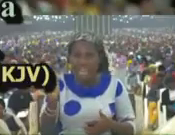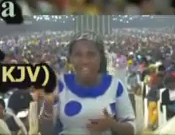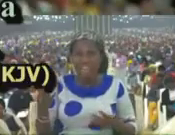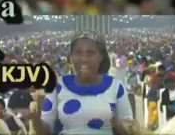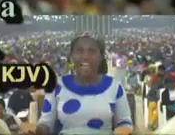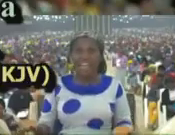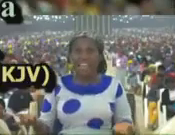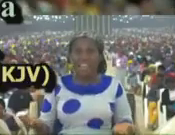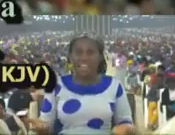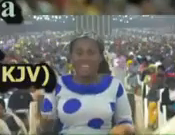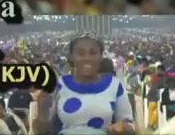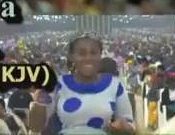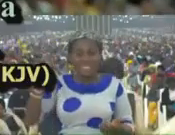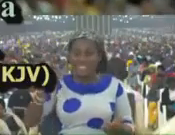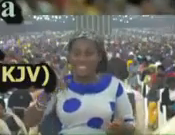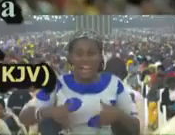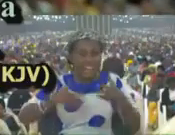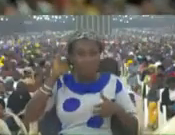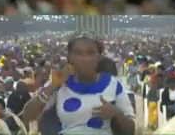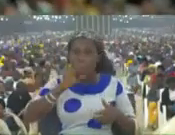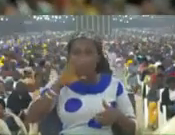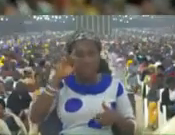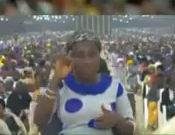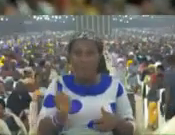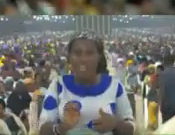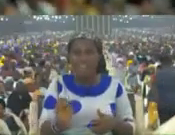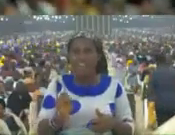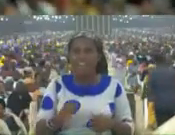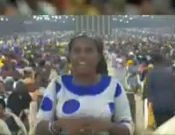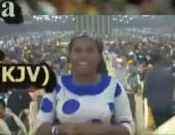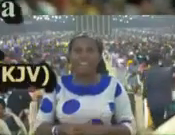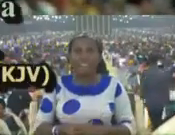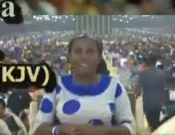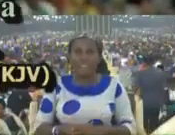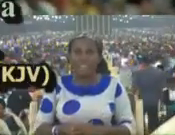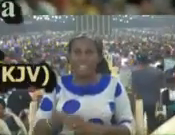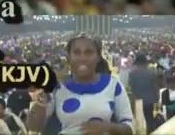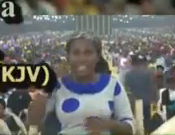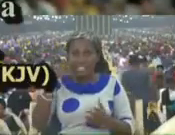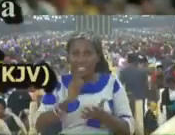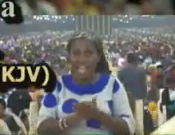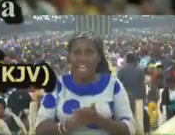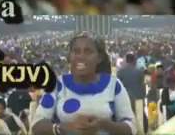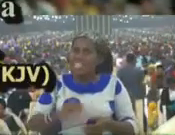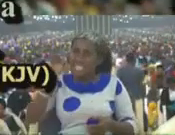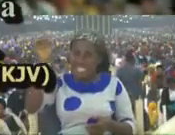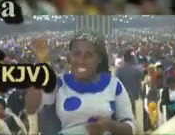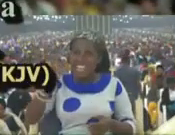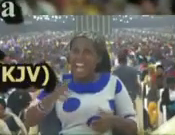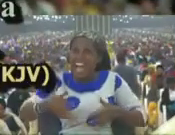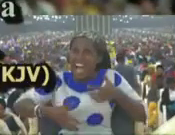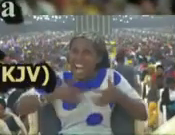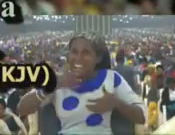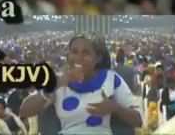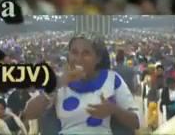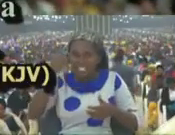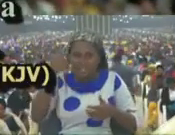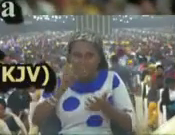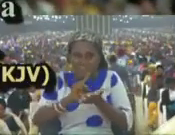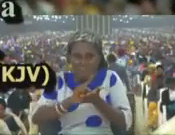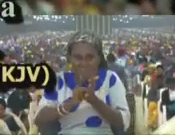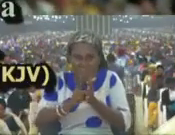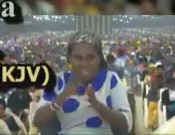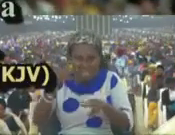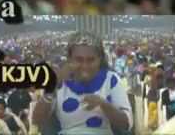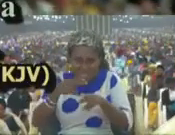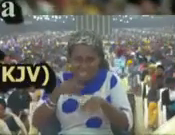His anger won't last forever. He said his anger is for a moment.